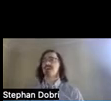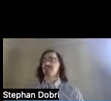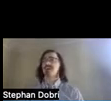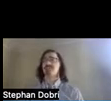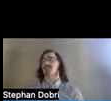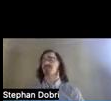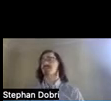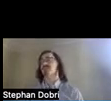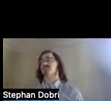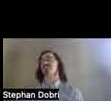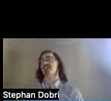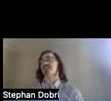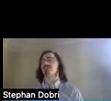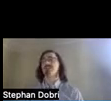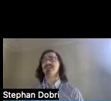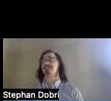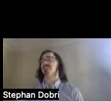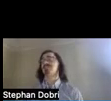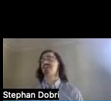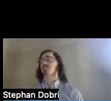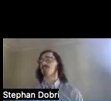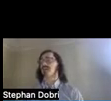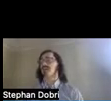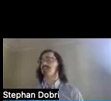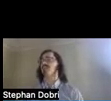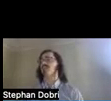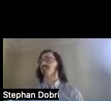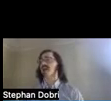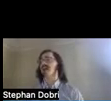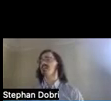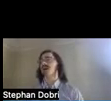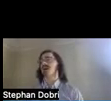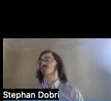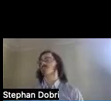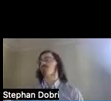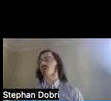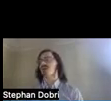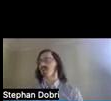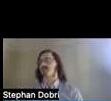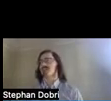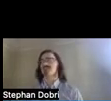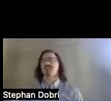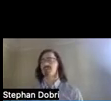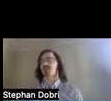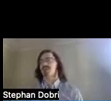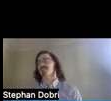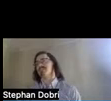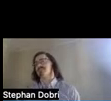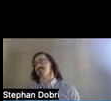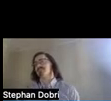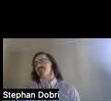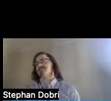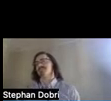the time to ask follow-up questions to the client or give the client more time to give them feedback, groups would go off topic and chat about other